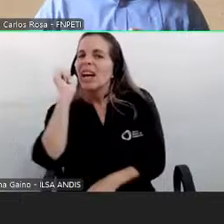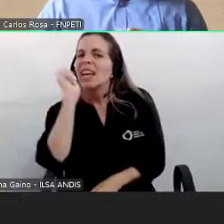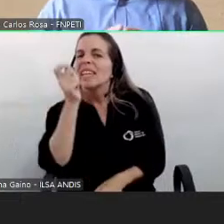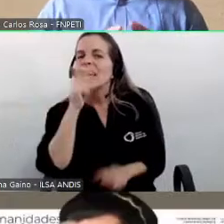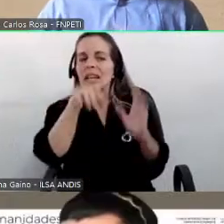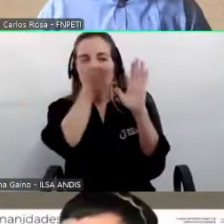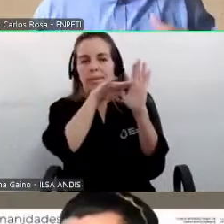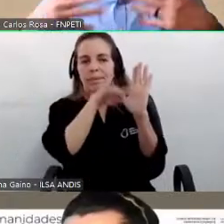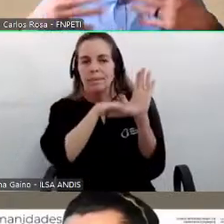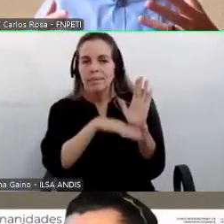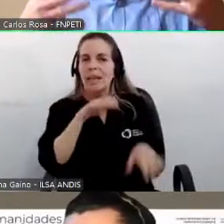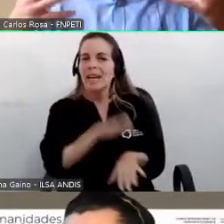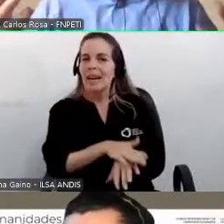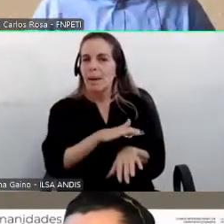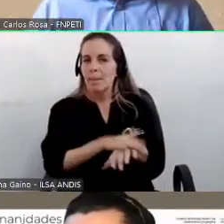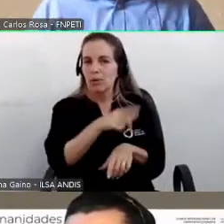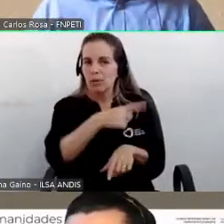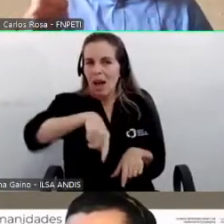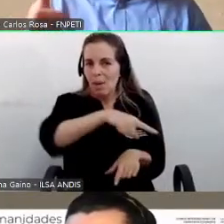dirty list or blacklist